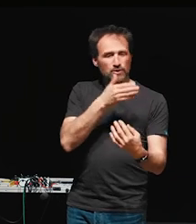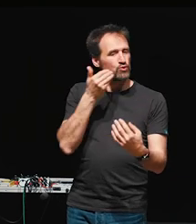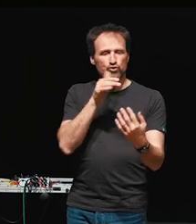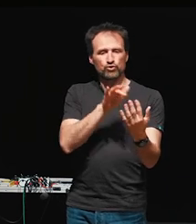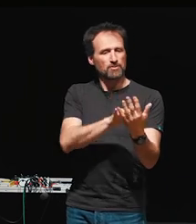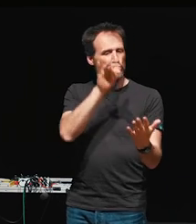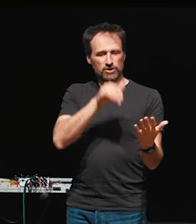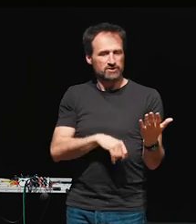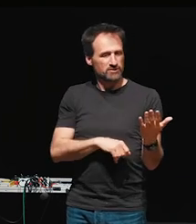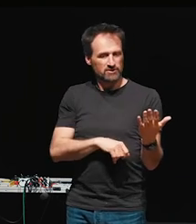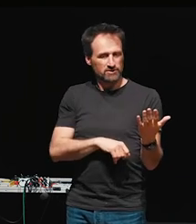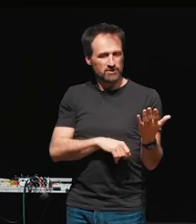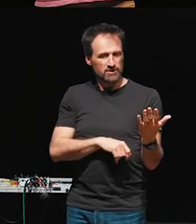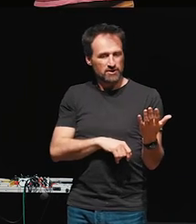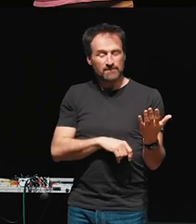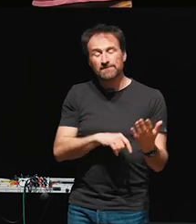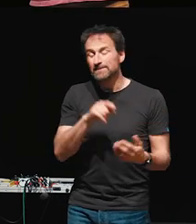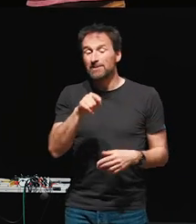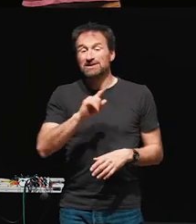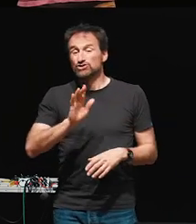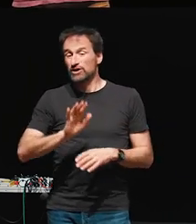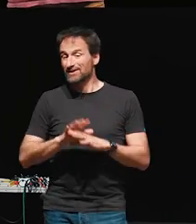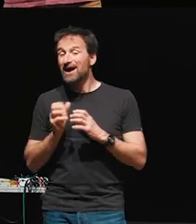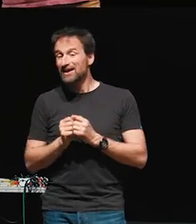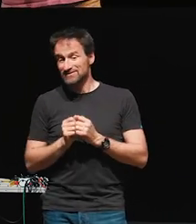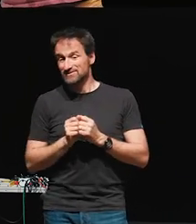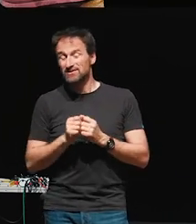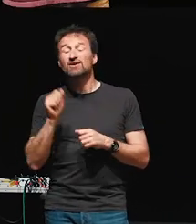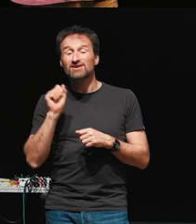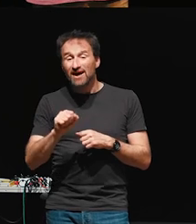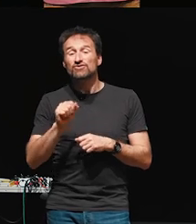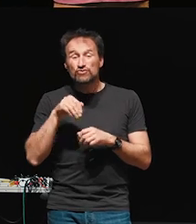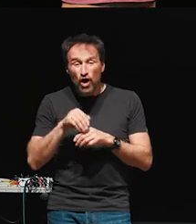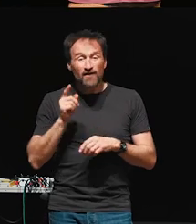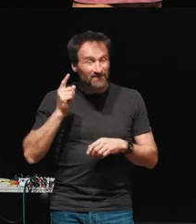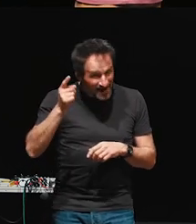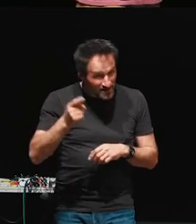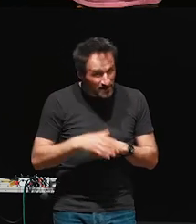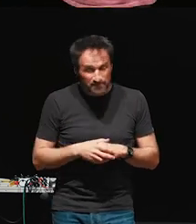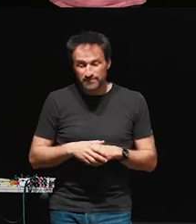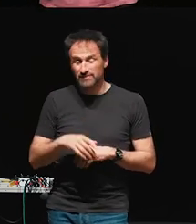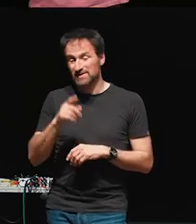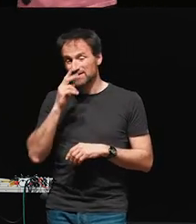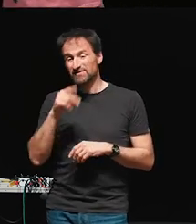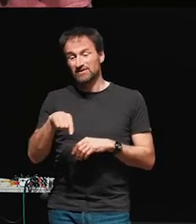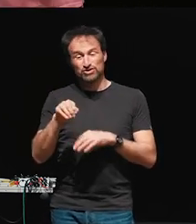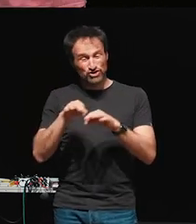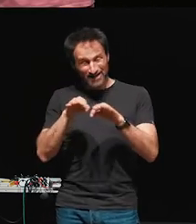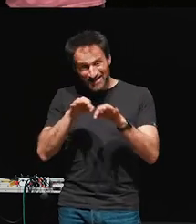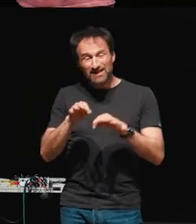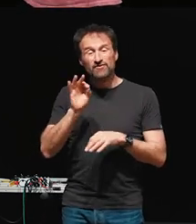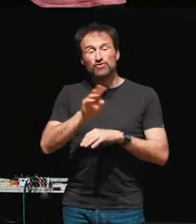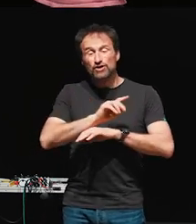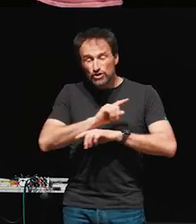But that's not all that you can do here. We can go even further, such as we can use these strategies to render some